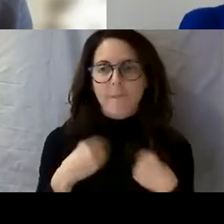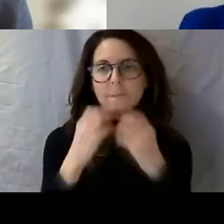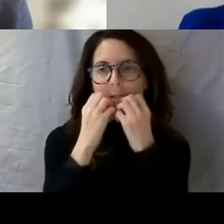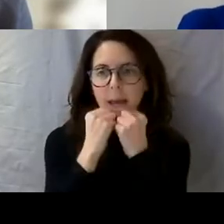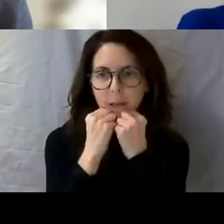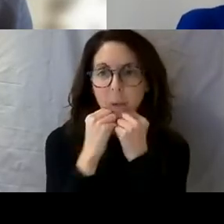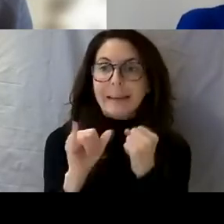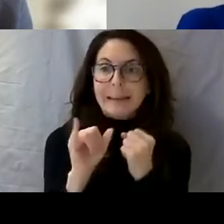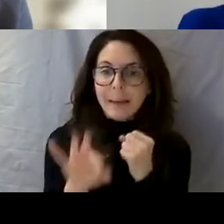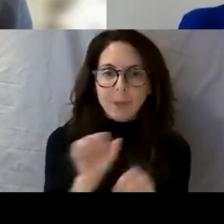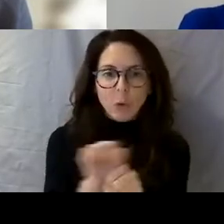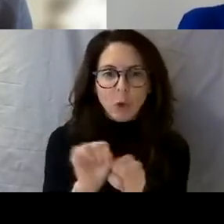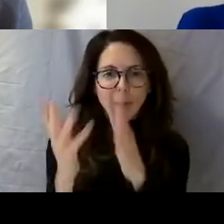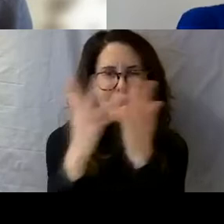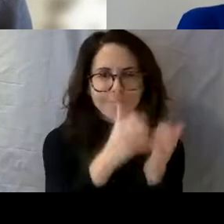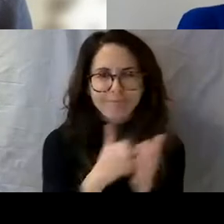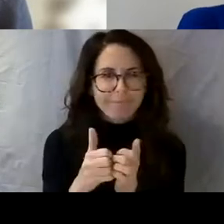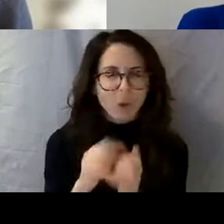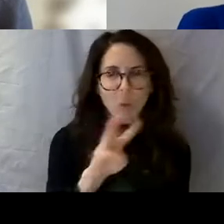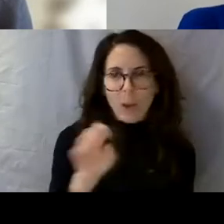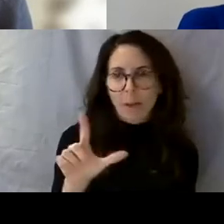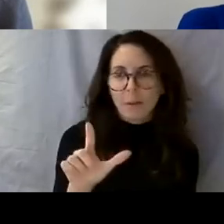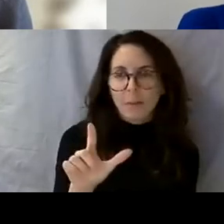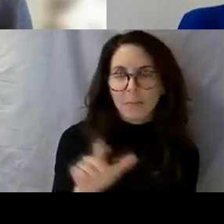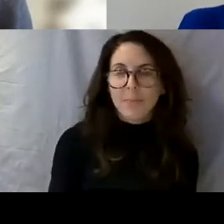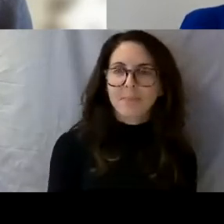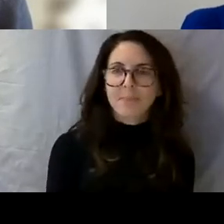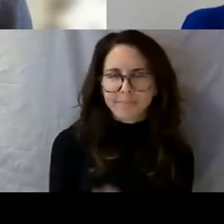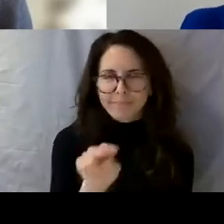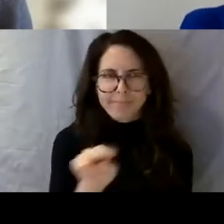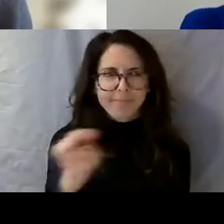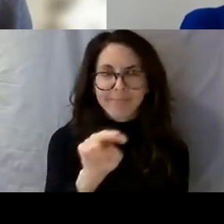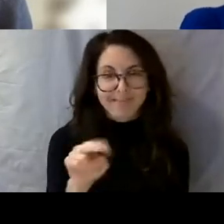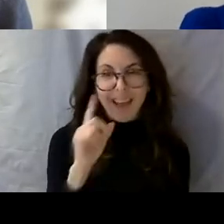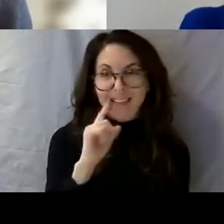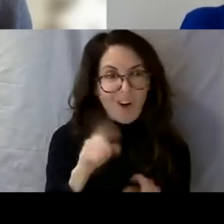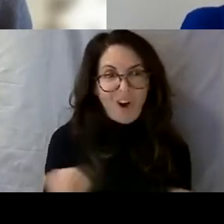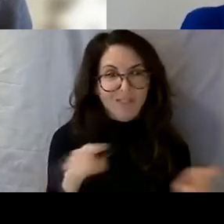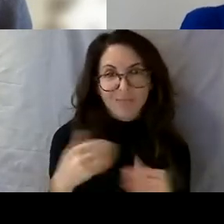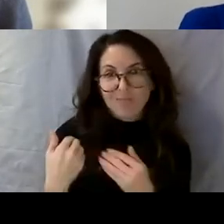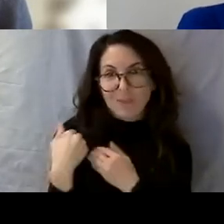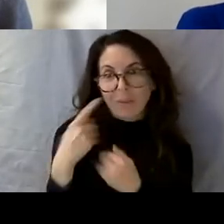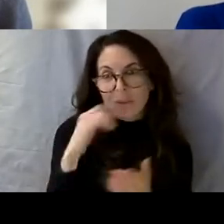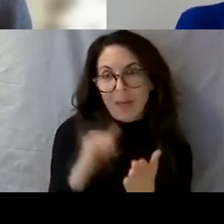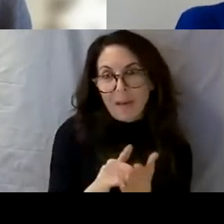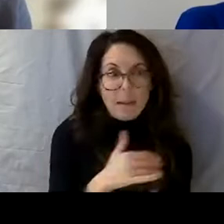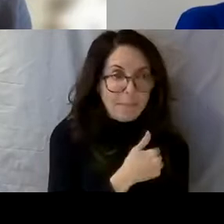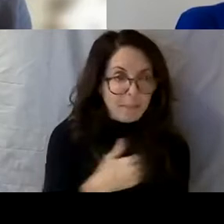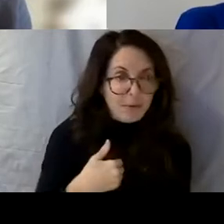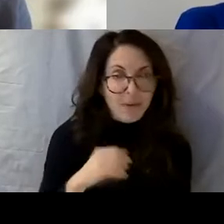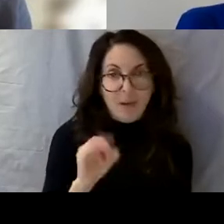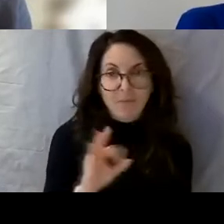are working well. And I feel like we all have a responsibility, board members as well